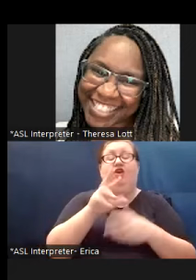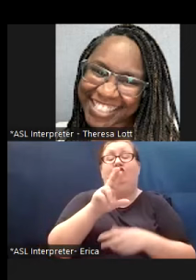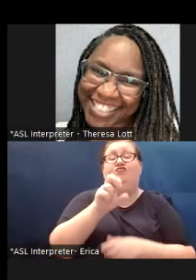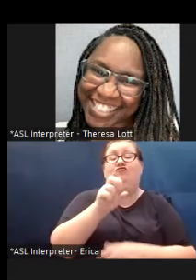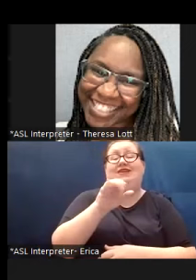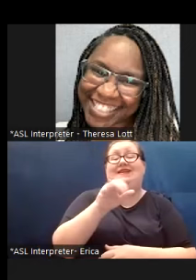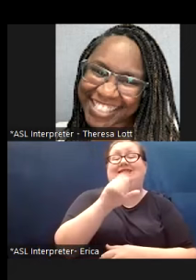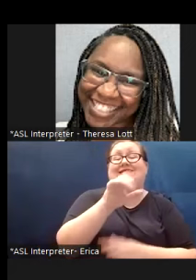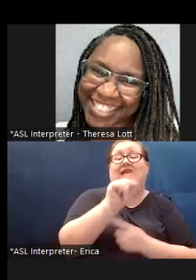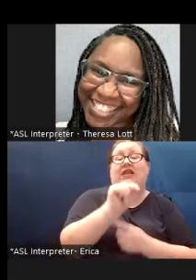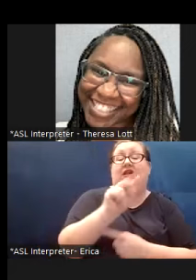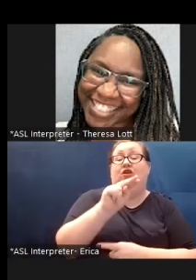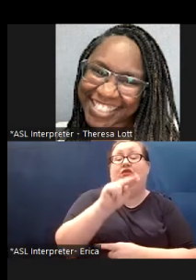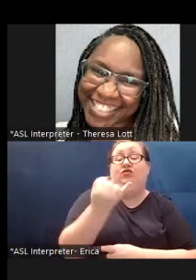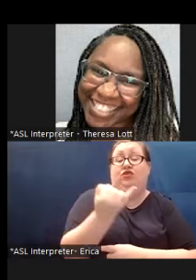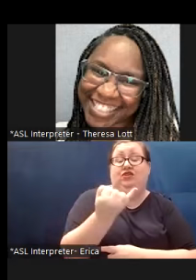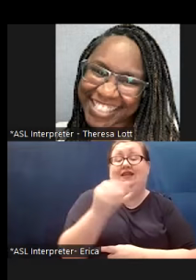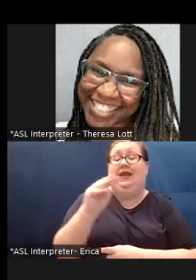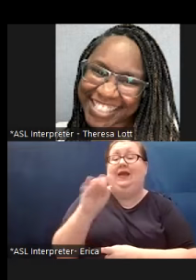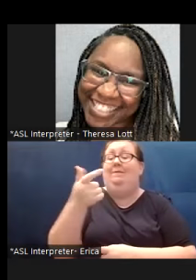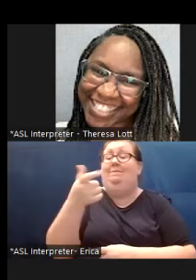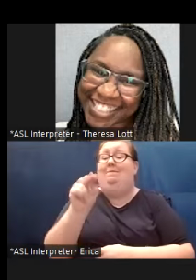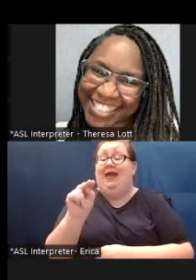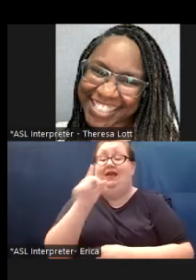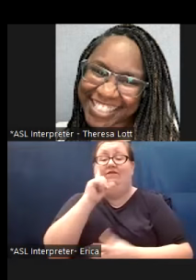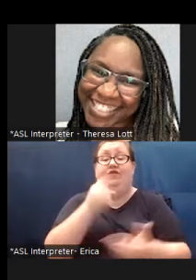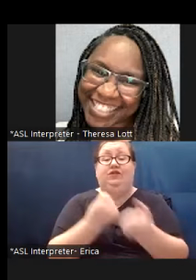support. Okay, let's open the rooms.